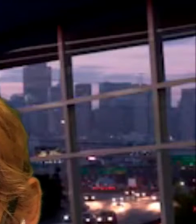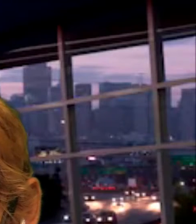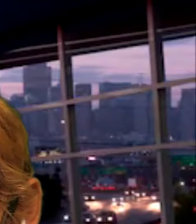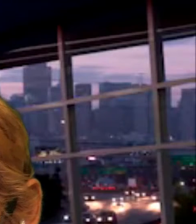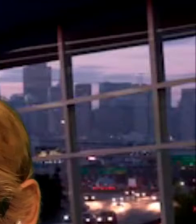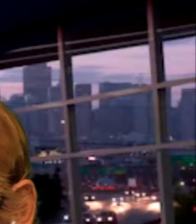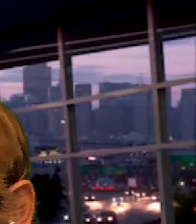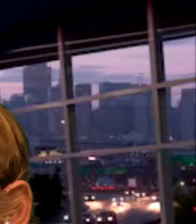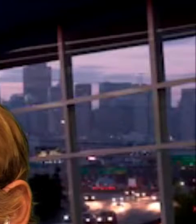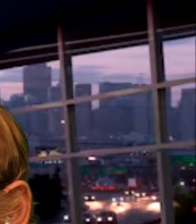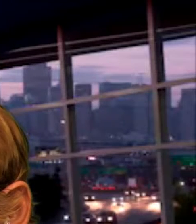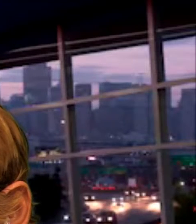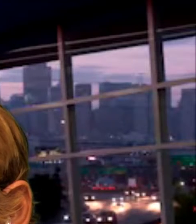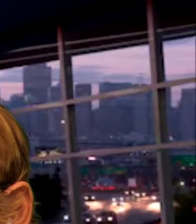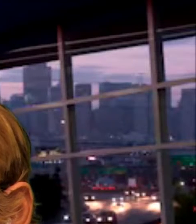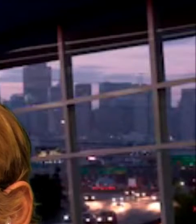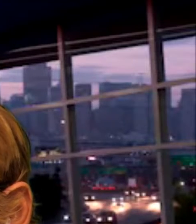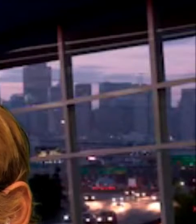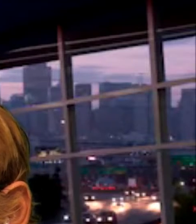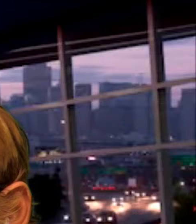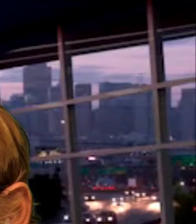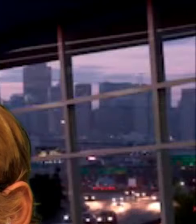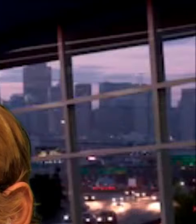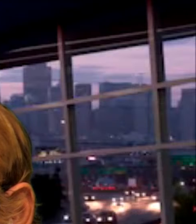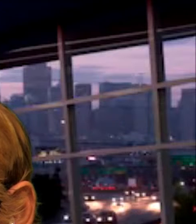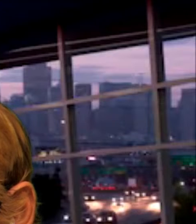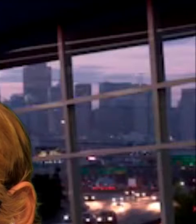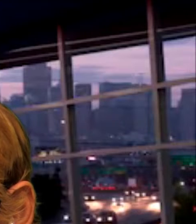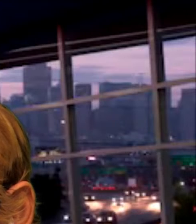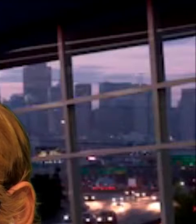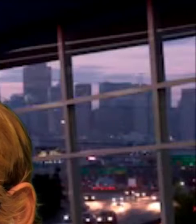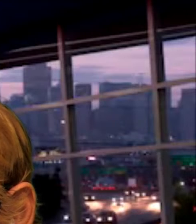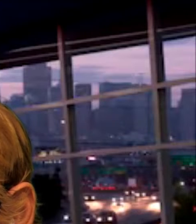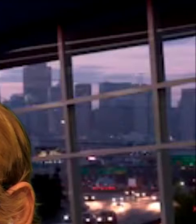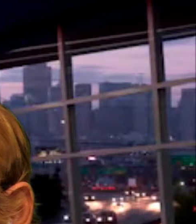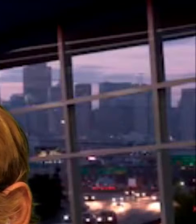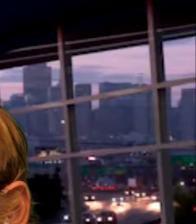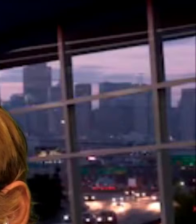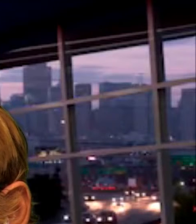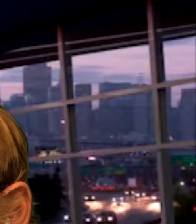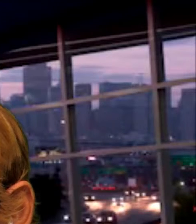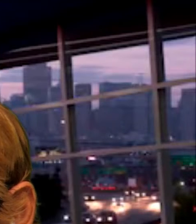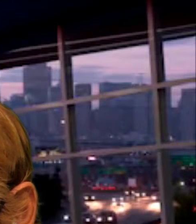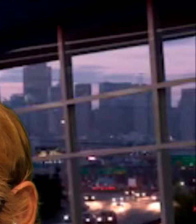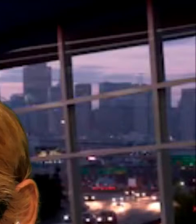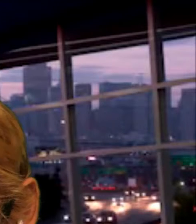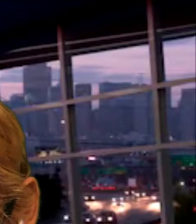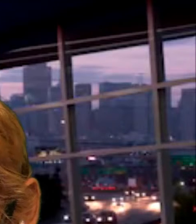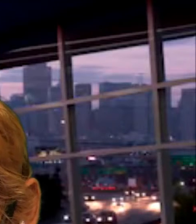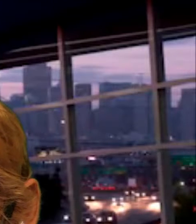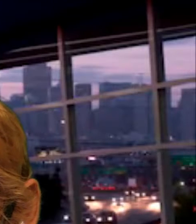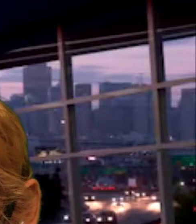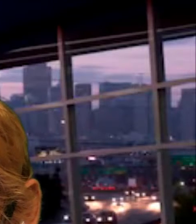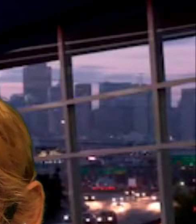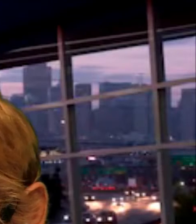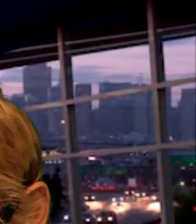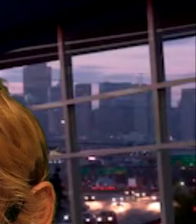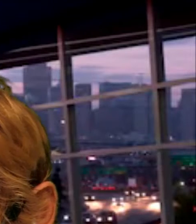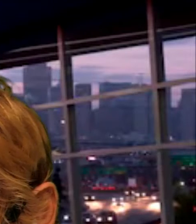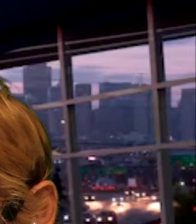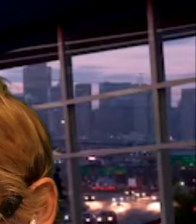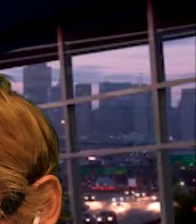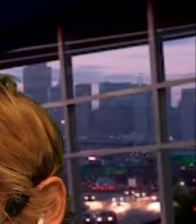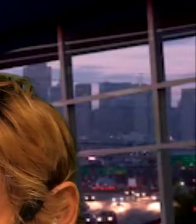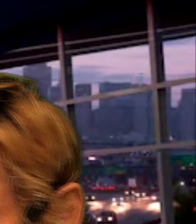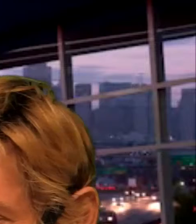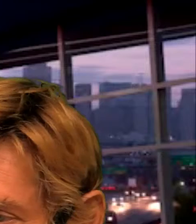Well, his kids still get to go to private school and are not in his house running around there getting an education, while the vast, vast, mass